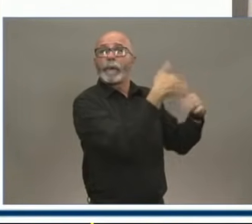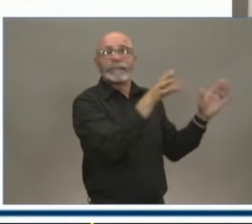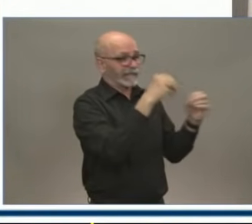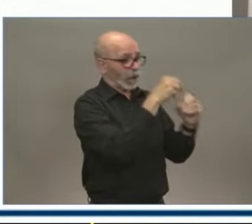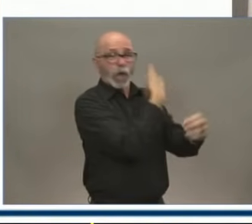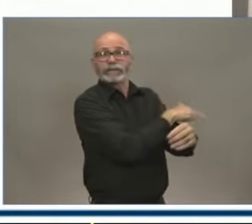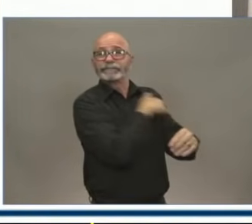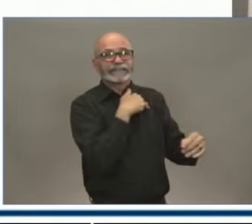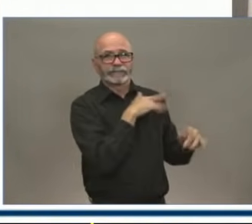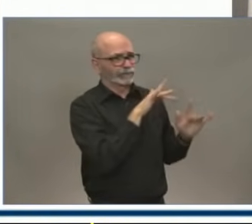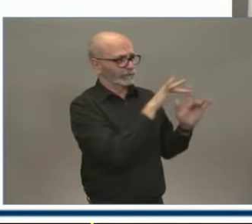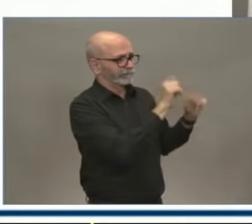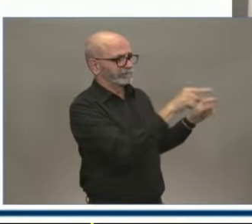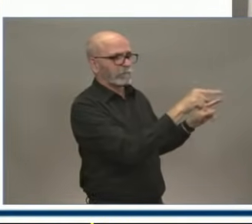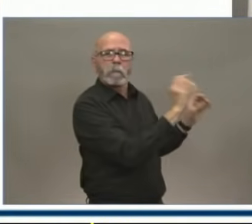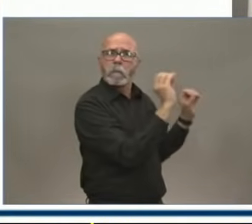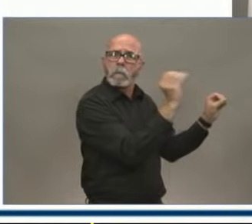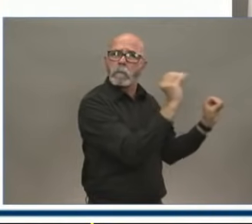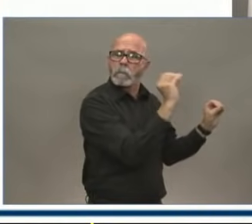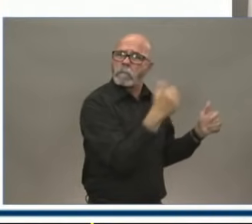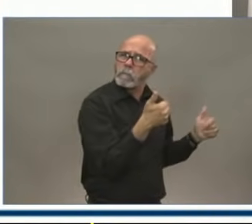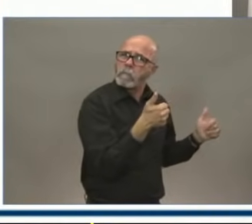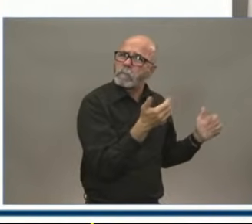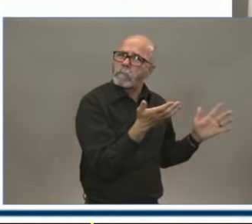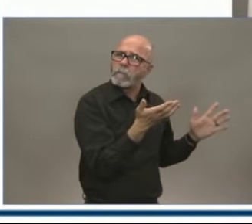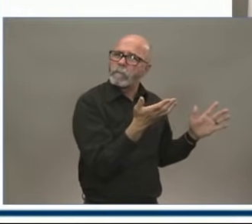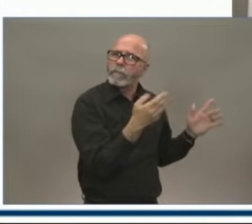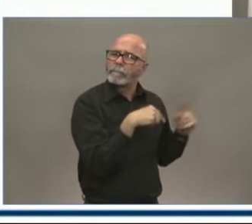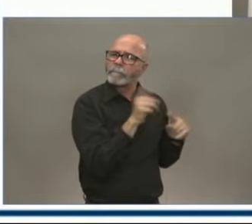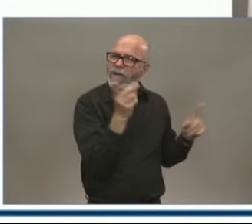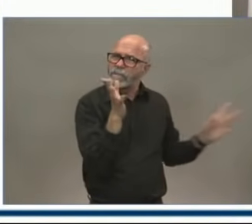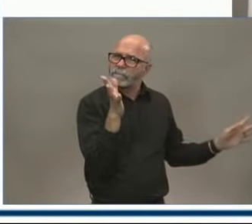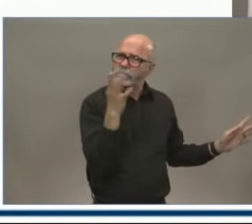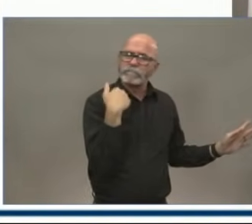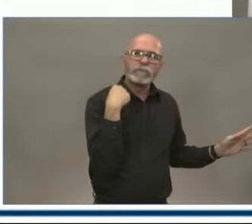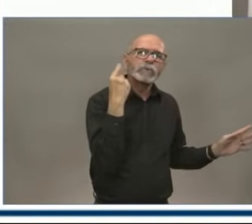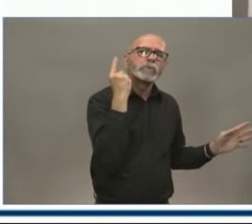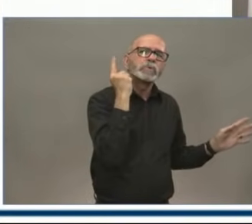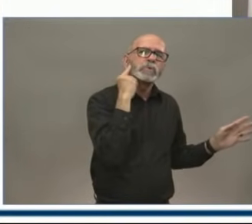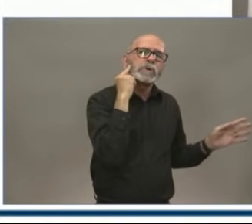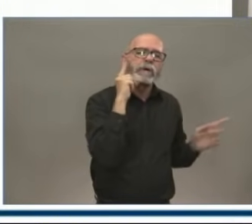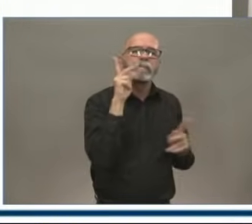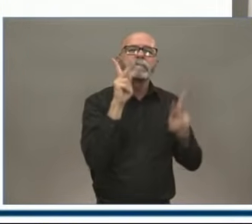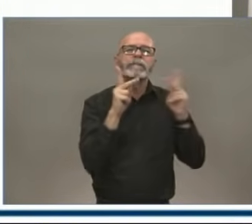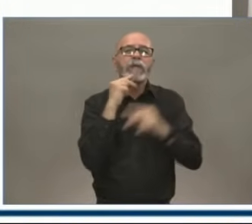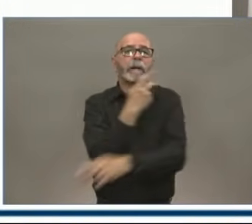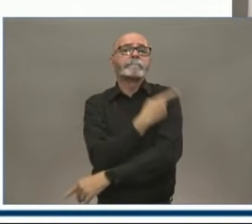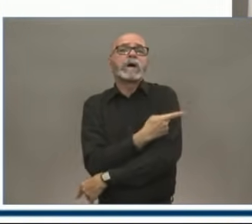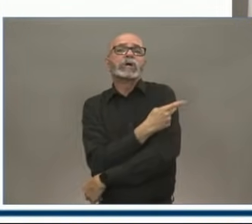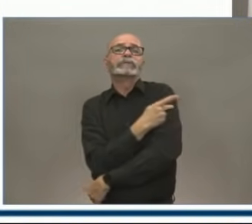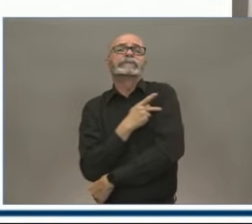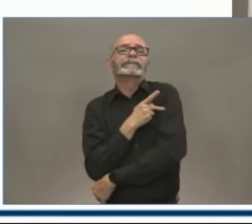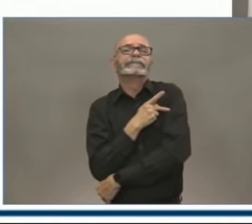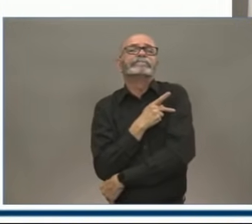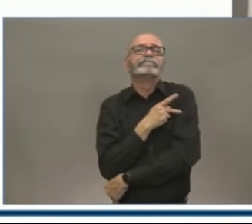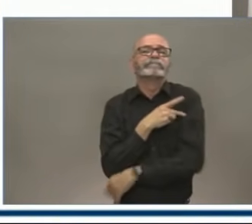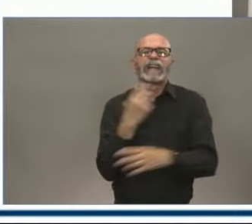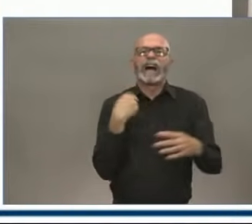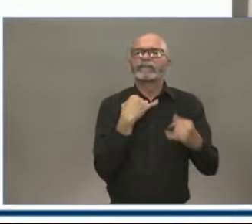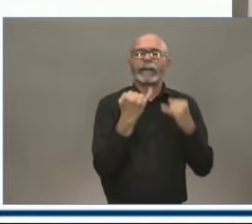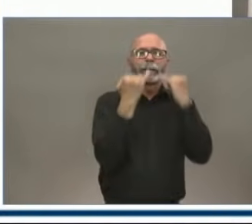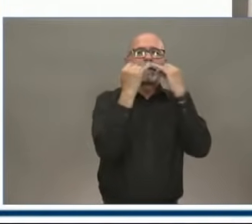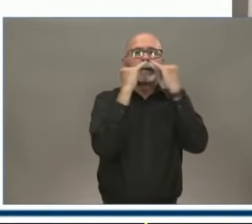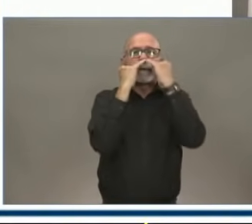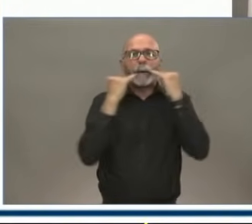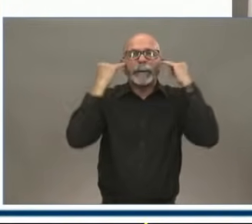exactly you've managed to keep them out of the hospital? I heard that some patients are on a blood oxygen machine at home and somebody at the hospital is able to